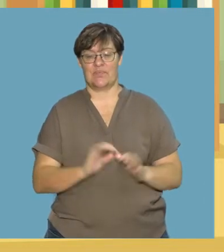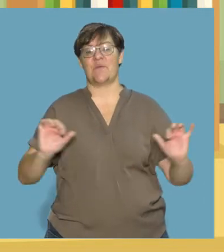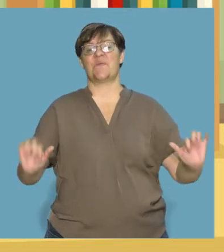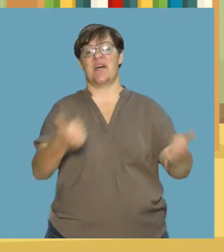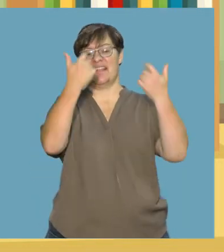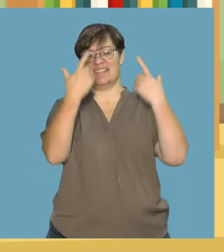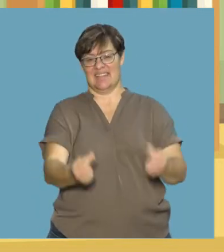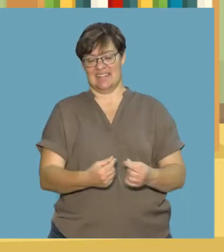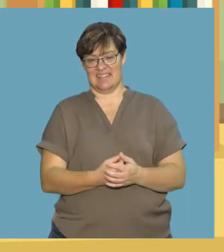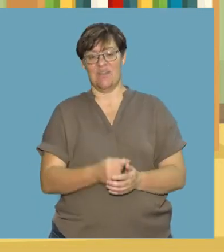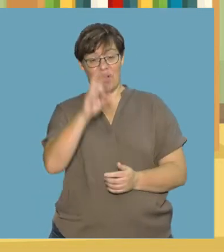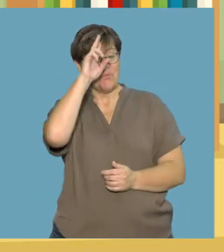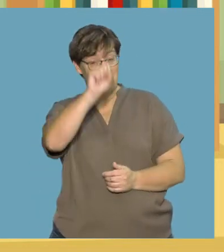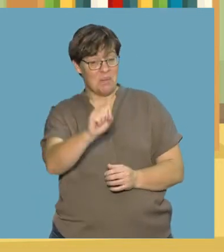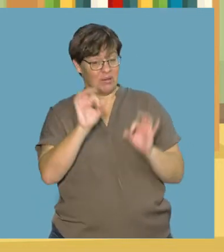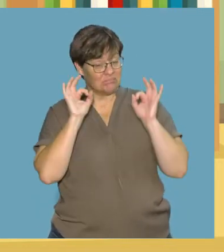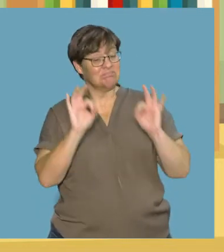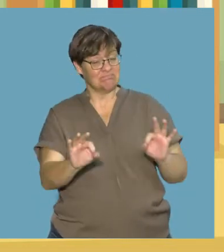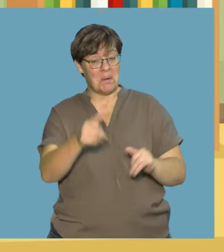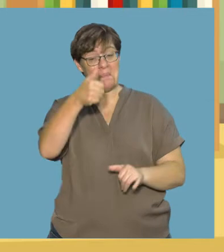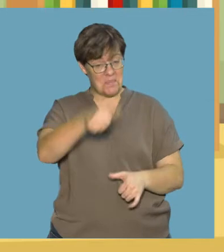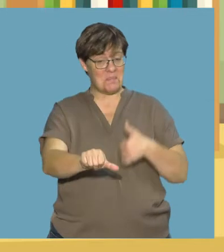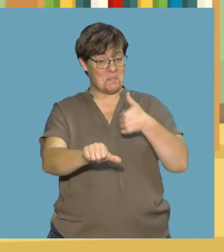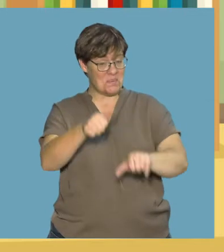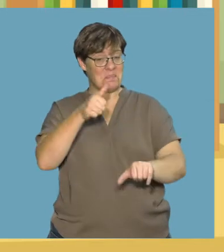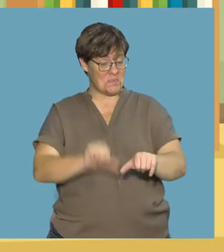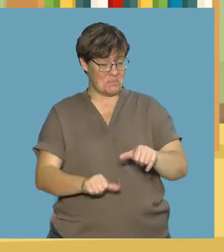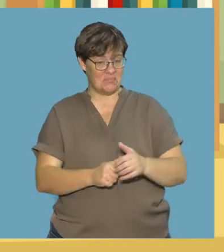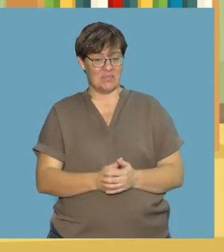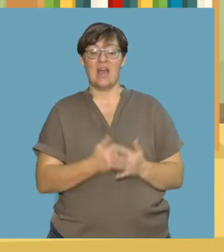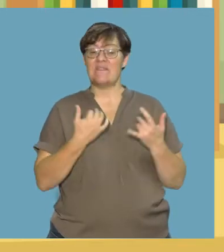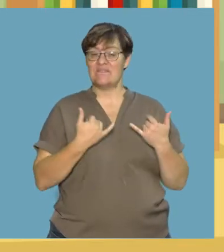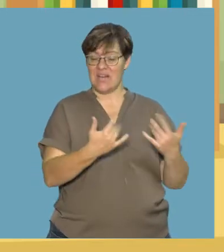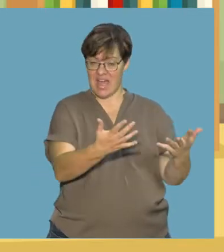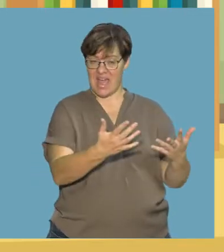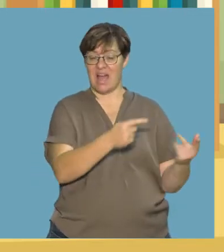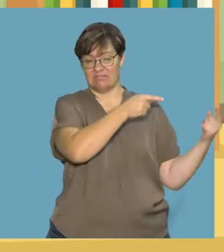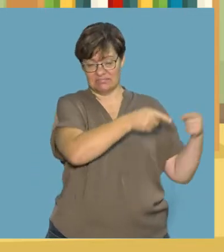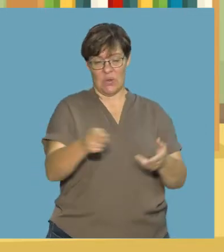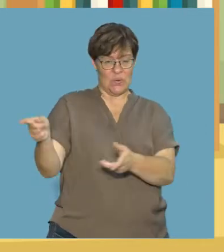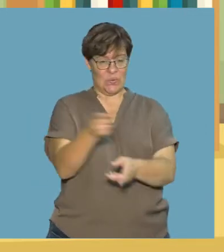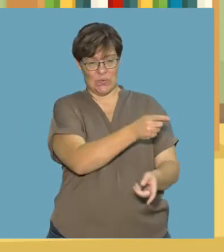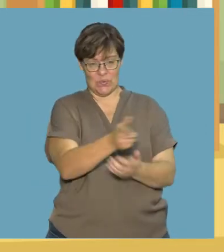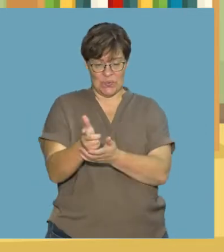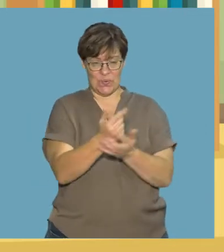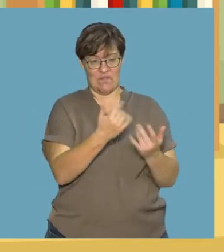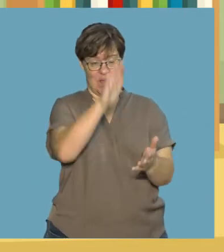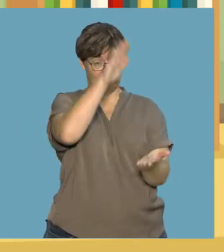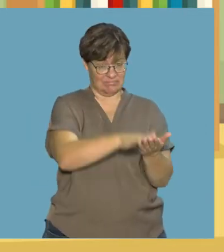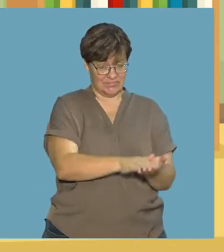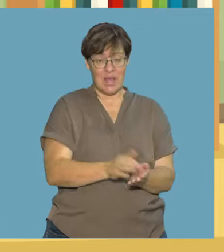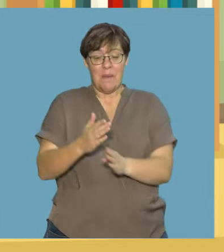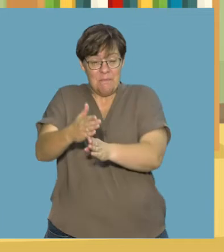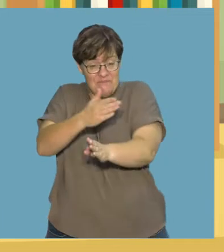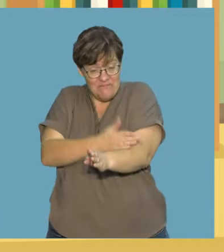Well done! You remembered the right order of the story. The fire brigade put out the fire before Mapula's parents